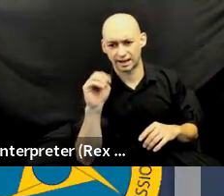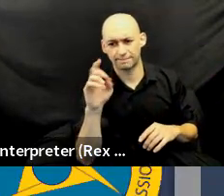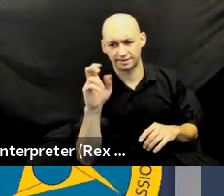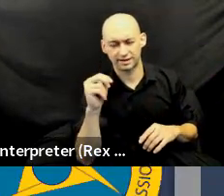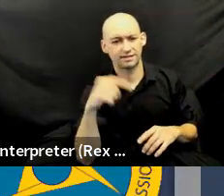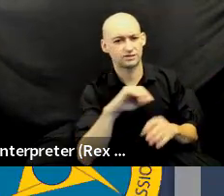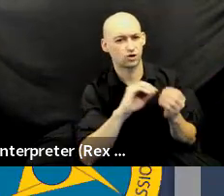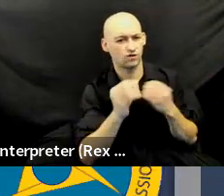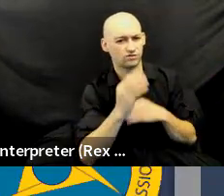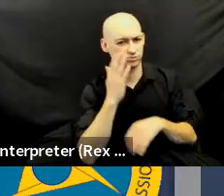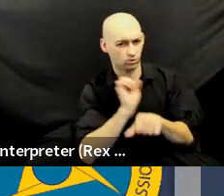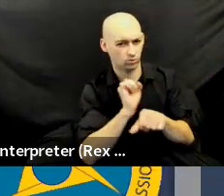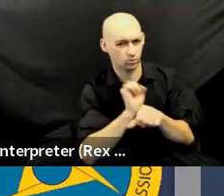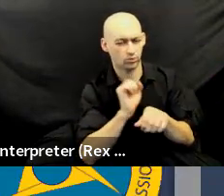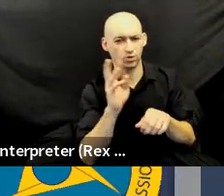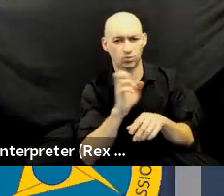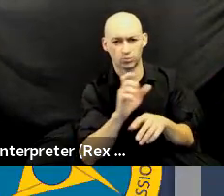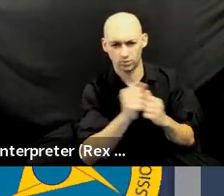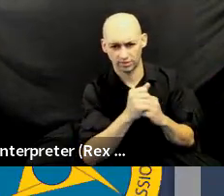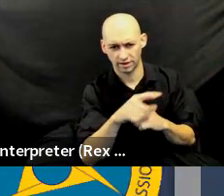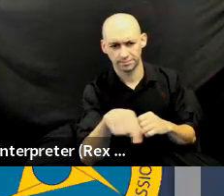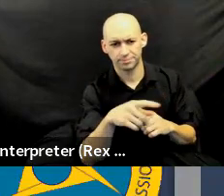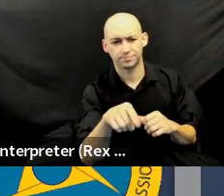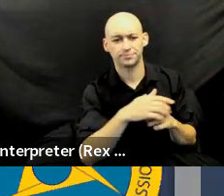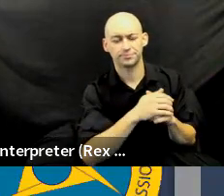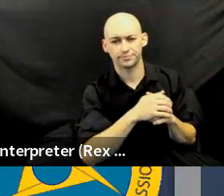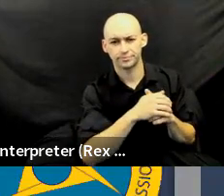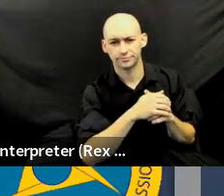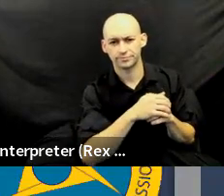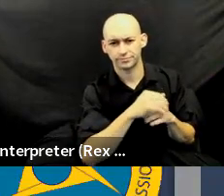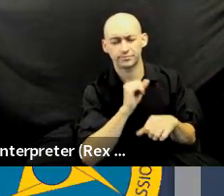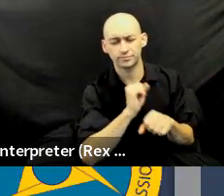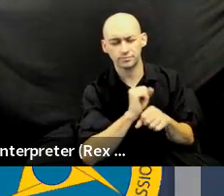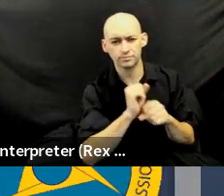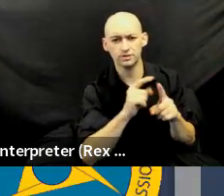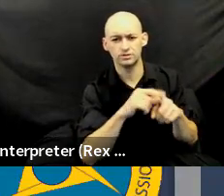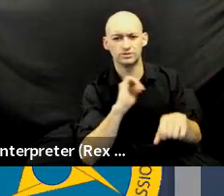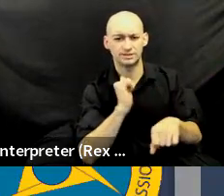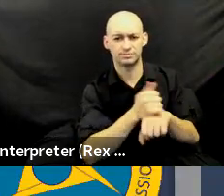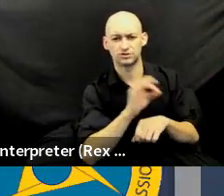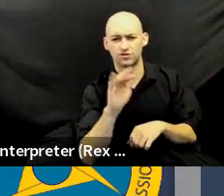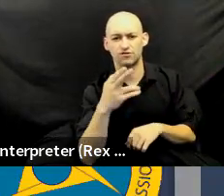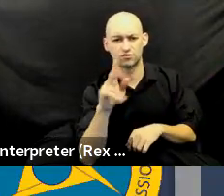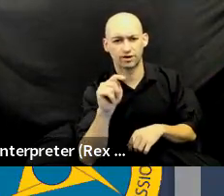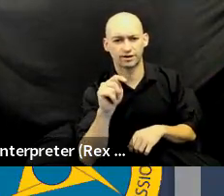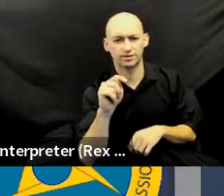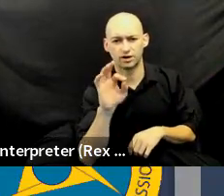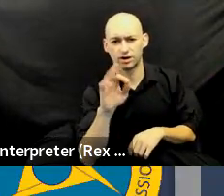work closely with the modes, so Federal Highway, FRA, and MARAD to establish freight priority for the agency.